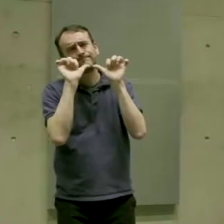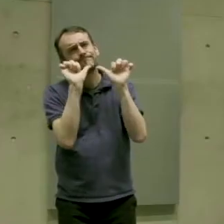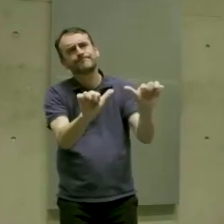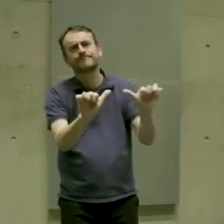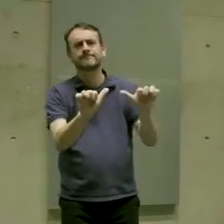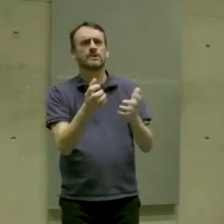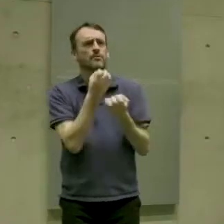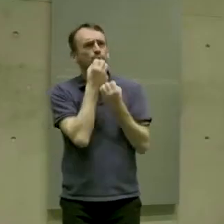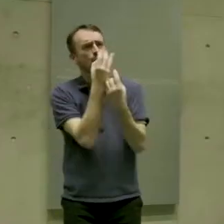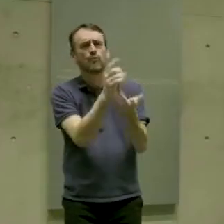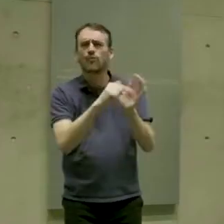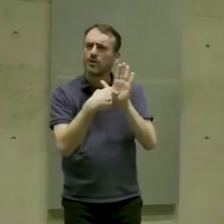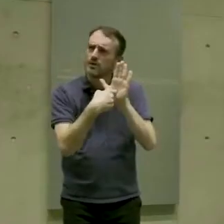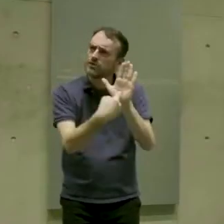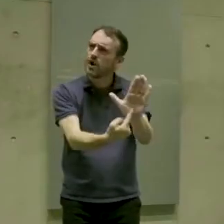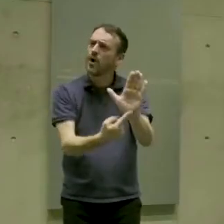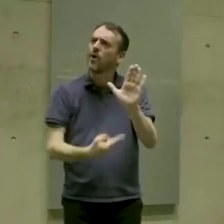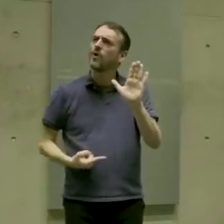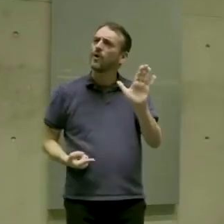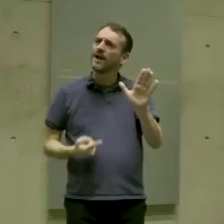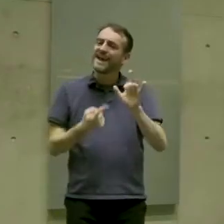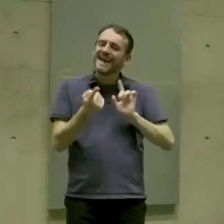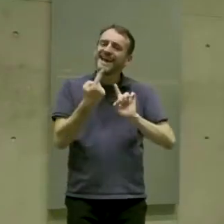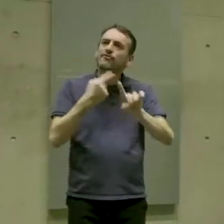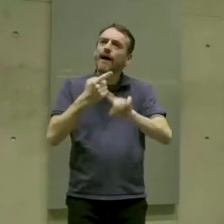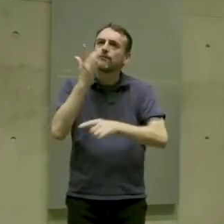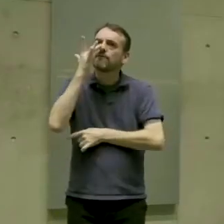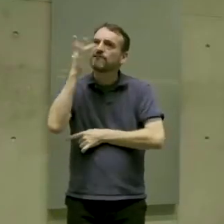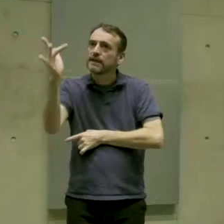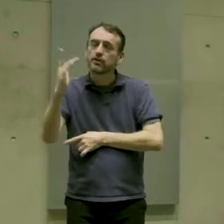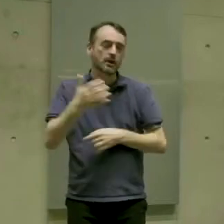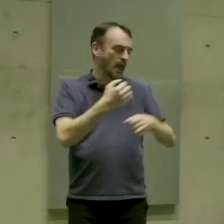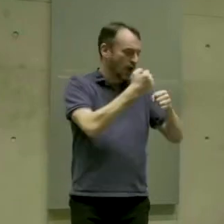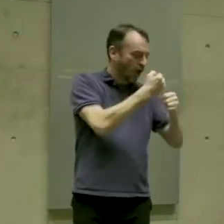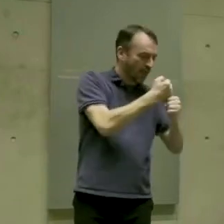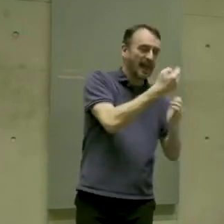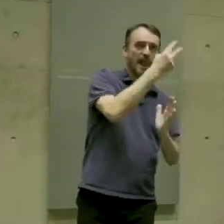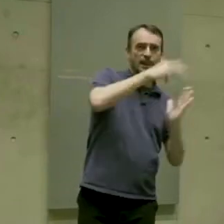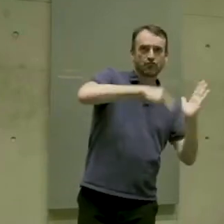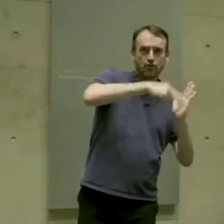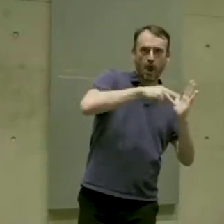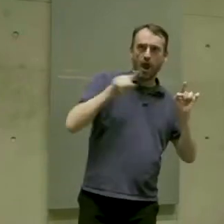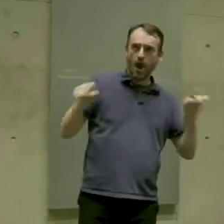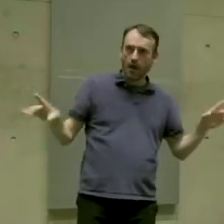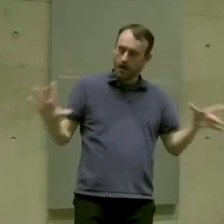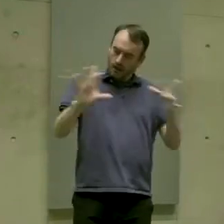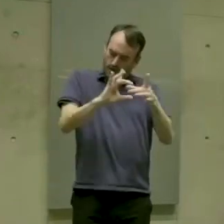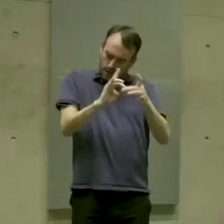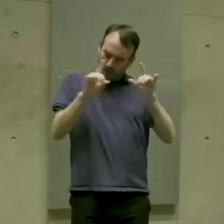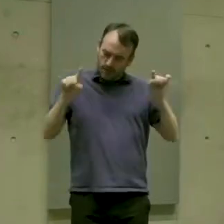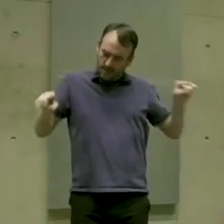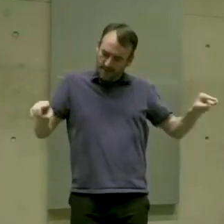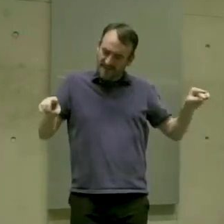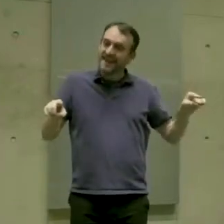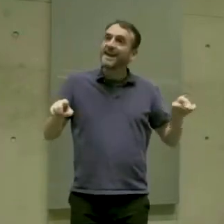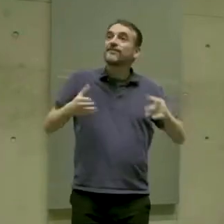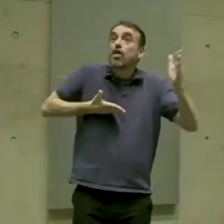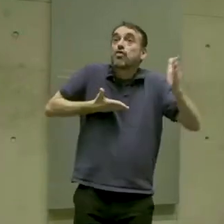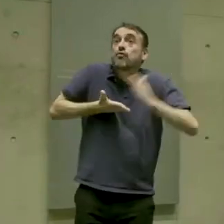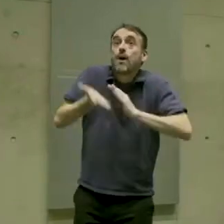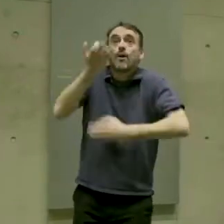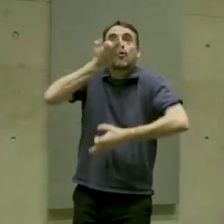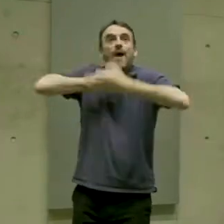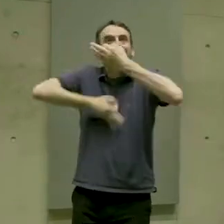demonstrates where the meaning is in both interactive fiction and Gothic literature. It's in the questions, not the answers,